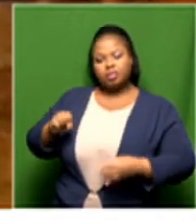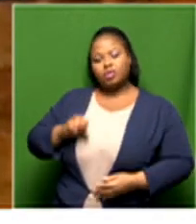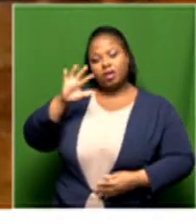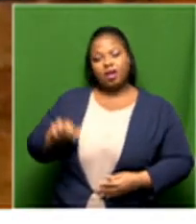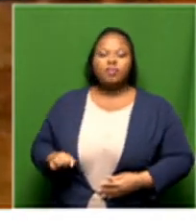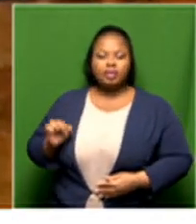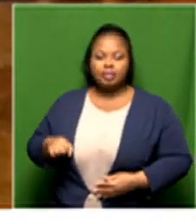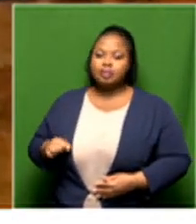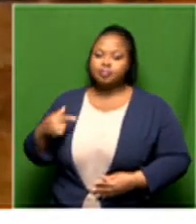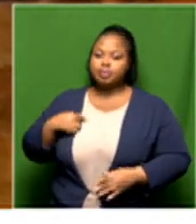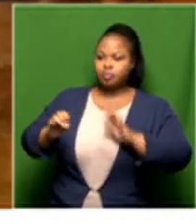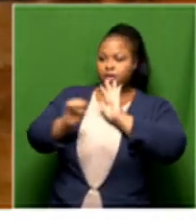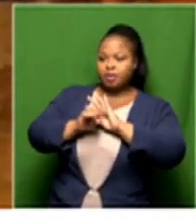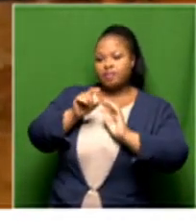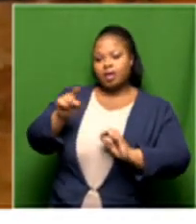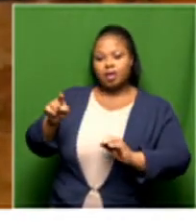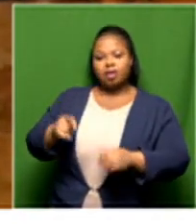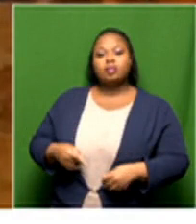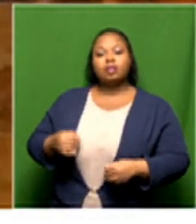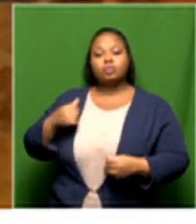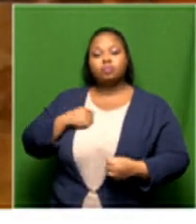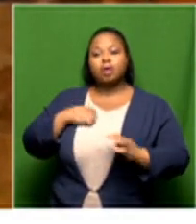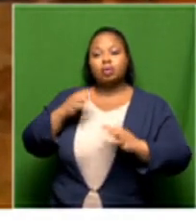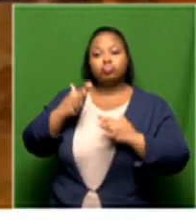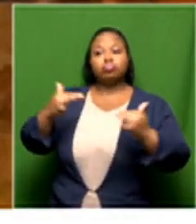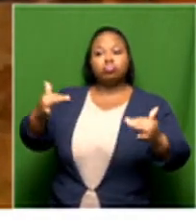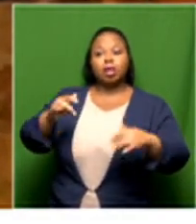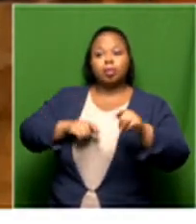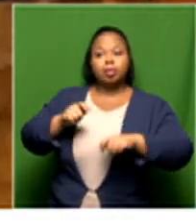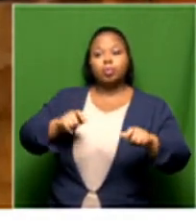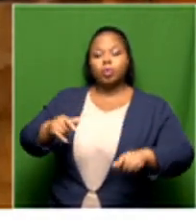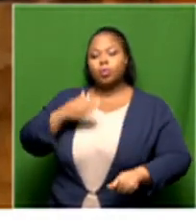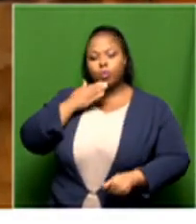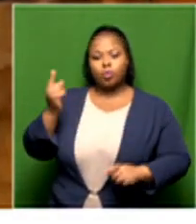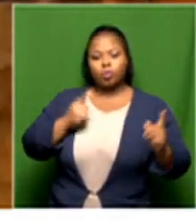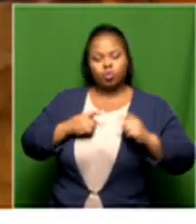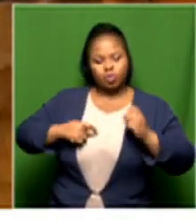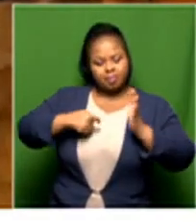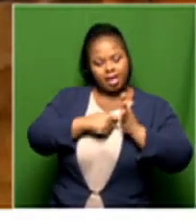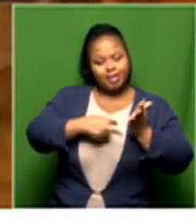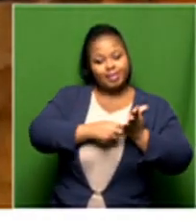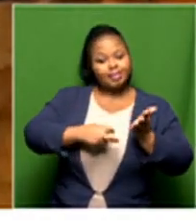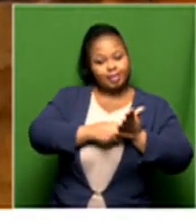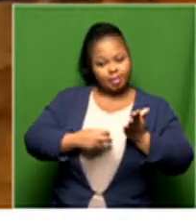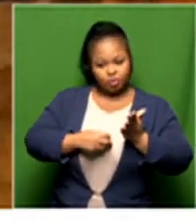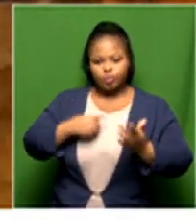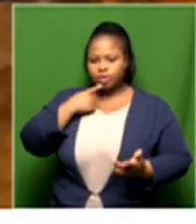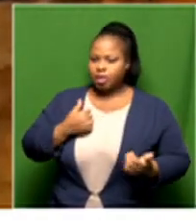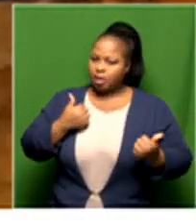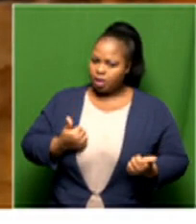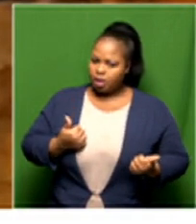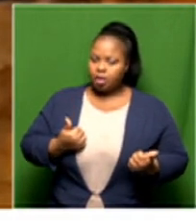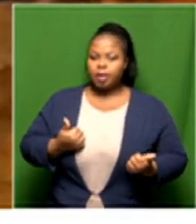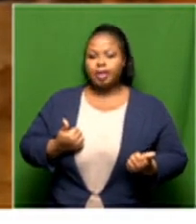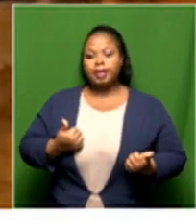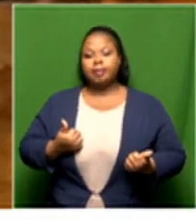Africa, and I'm going to identify and be open with my audience and everyone who is coming to purchase a ticket to the show and saying, right, what